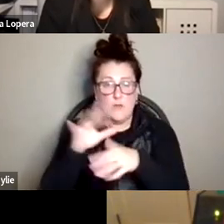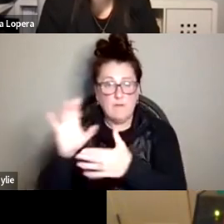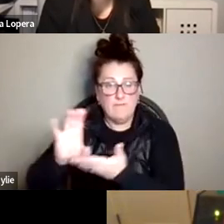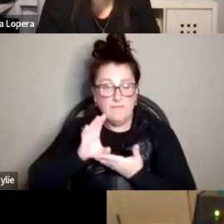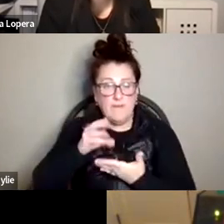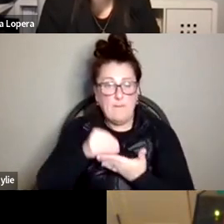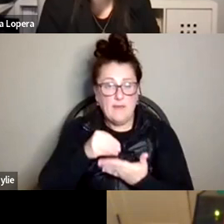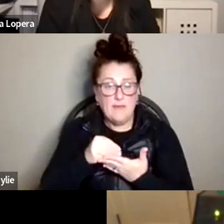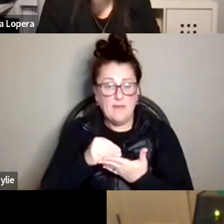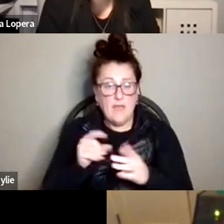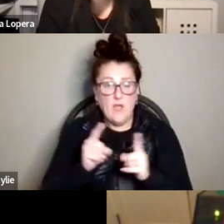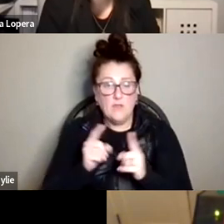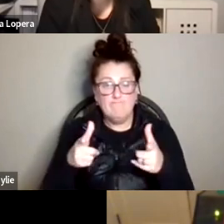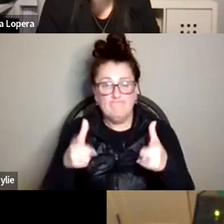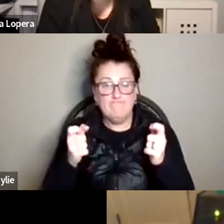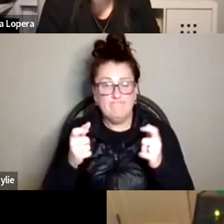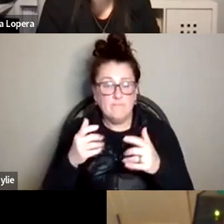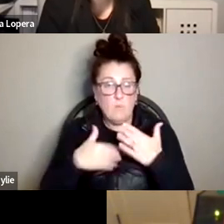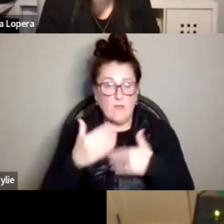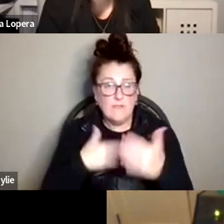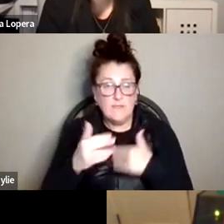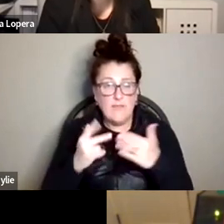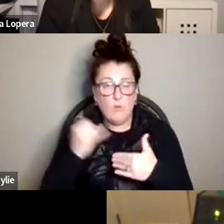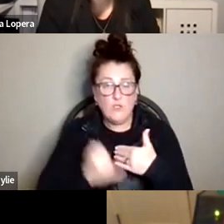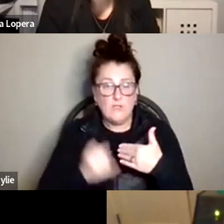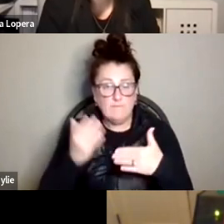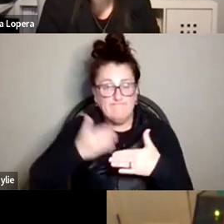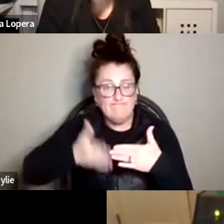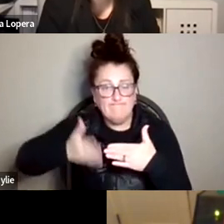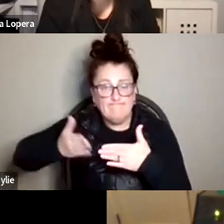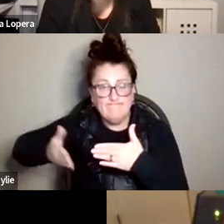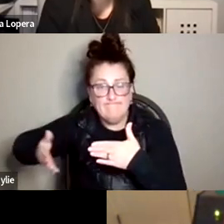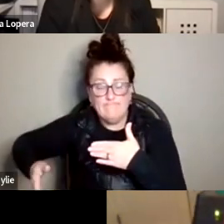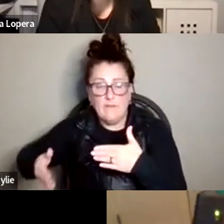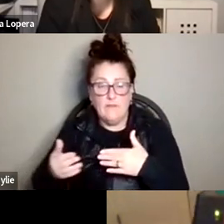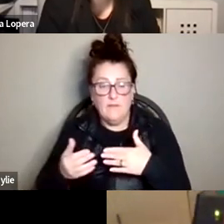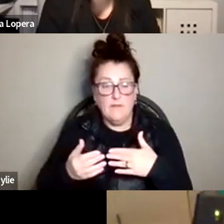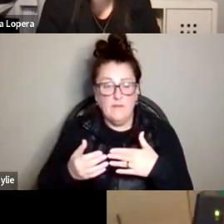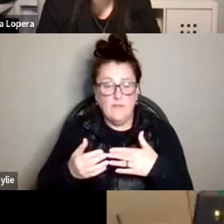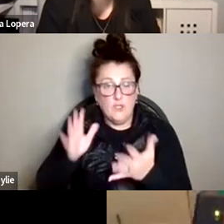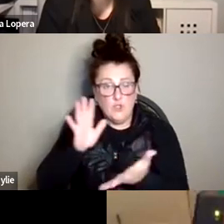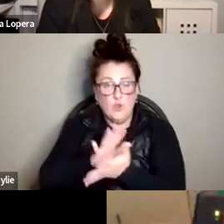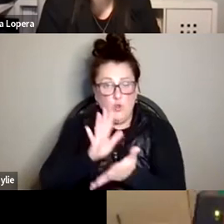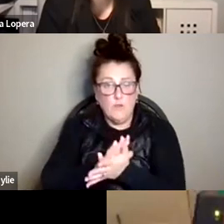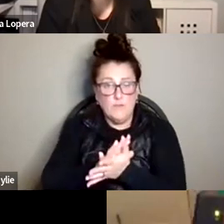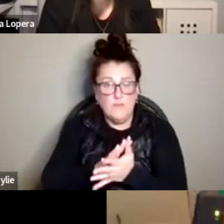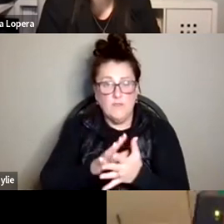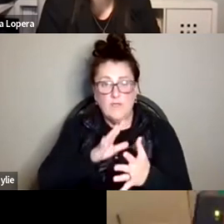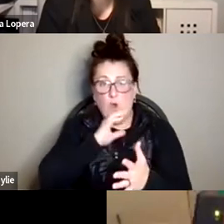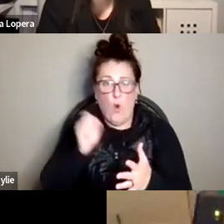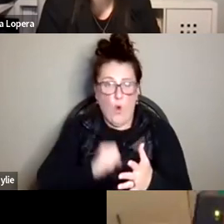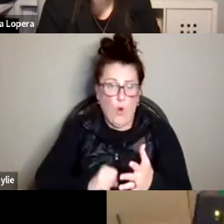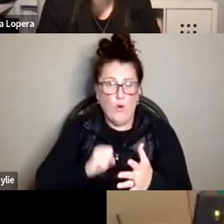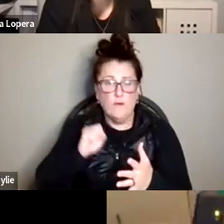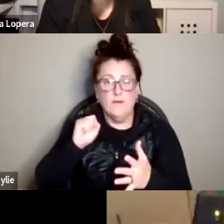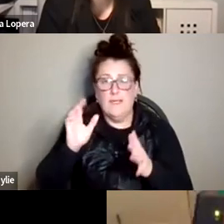have an expedited process so that projects get done before all of the kids who are at that school have aged out and had children of their own